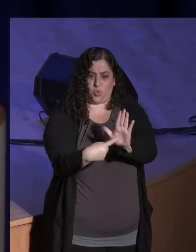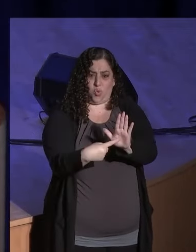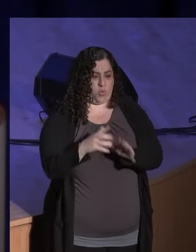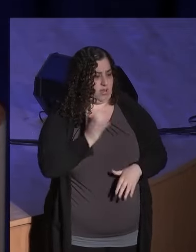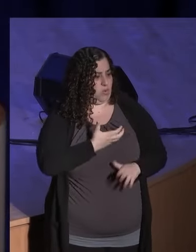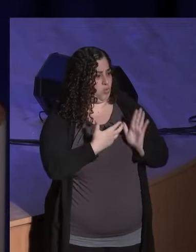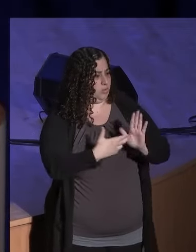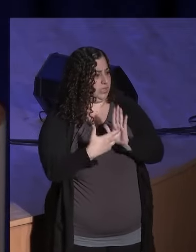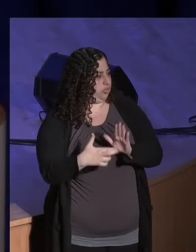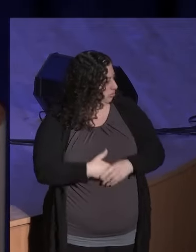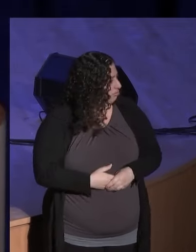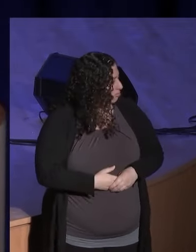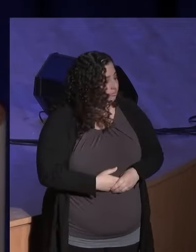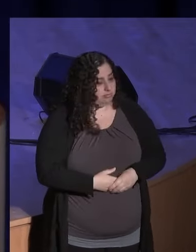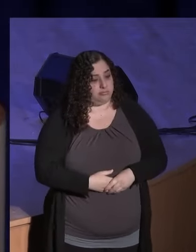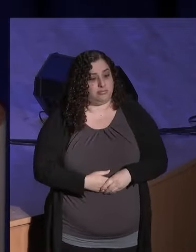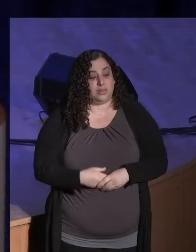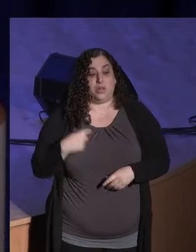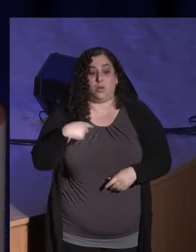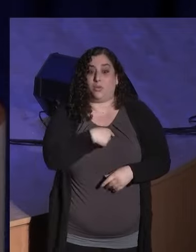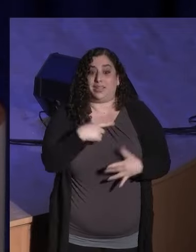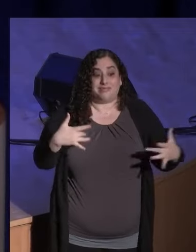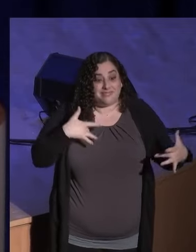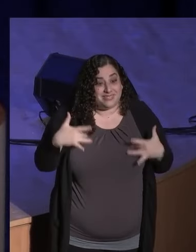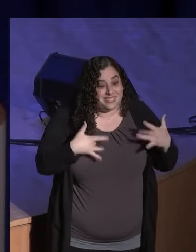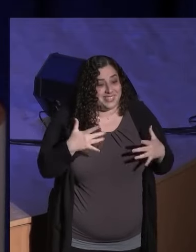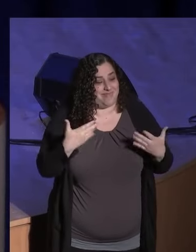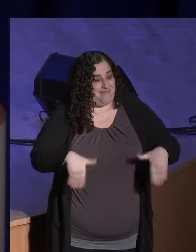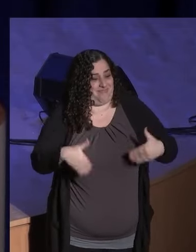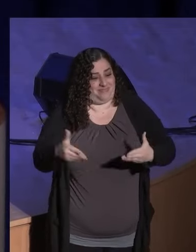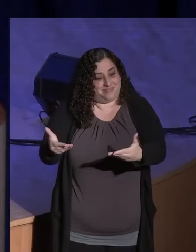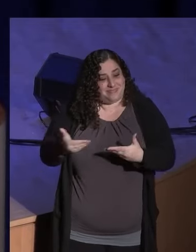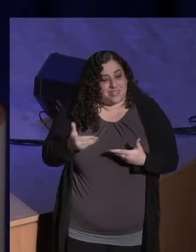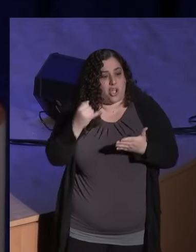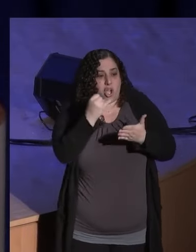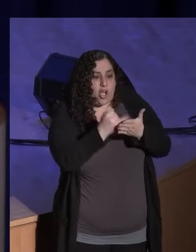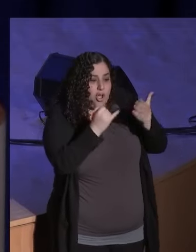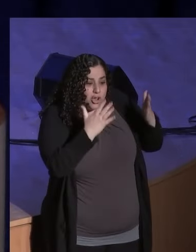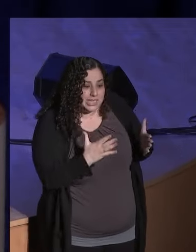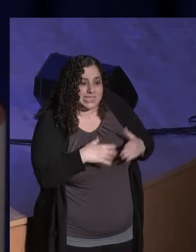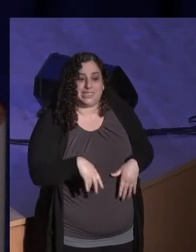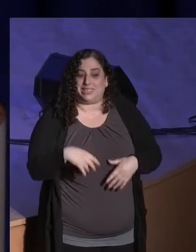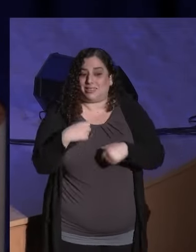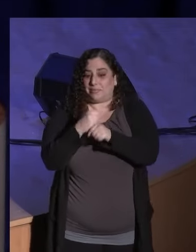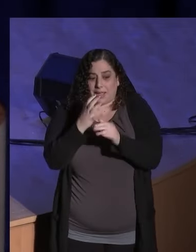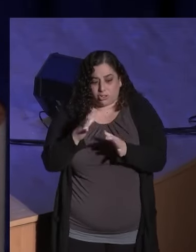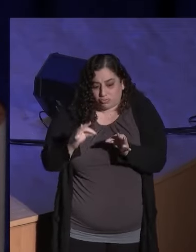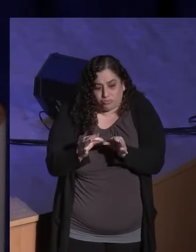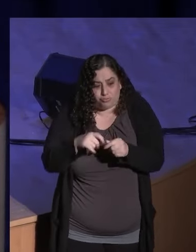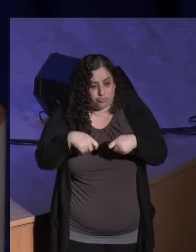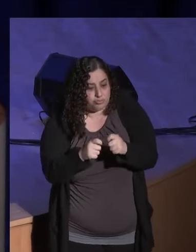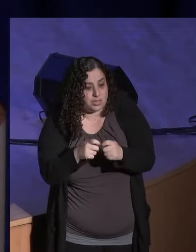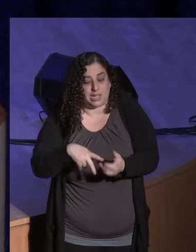nation's capital the artists, makers, chefs, musicians, dancers, athletes, and storytellers